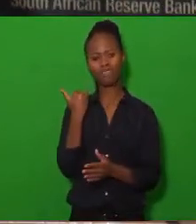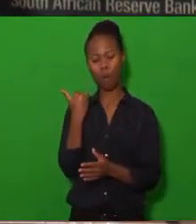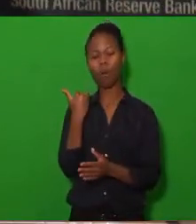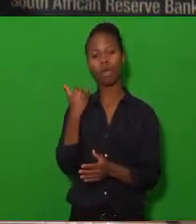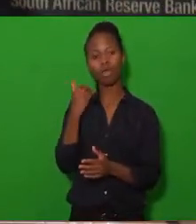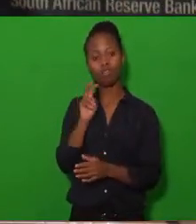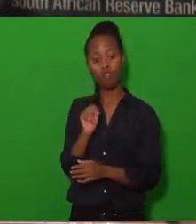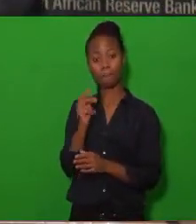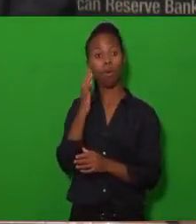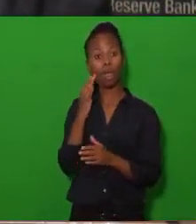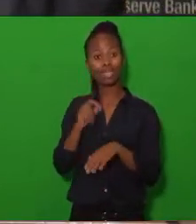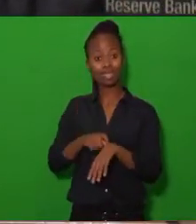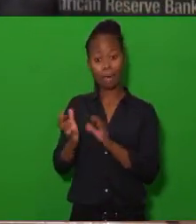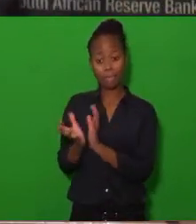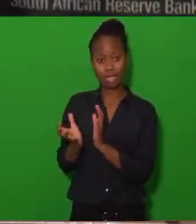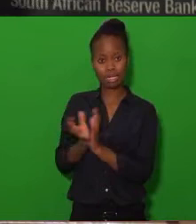November.